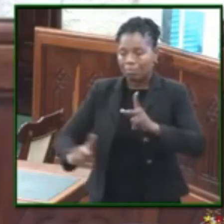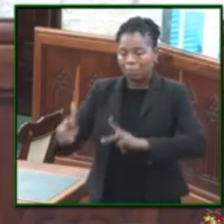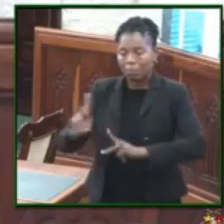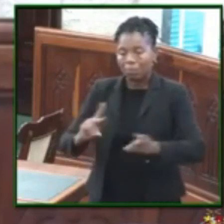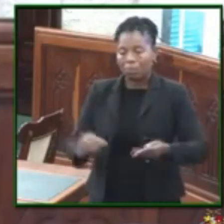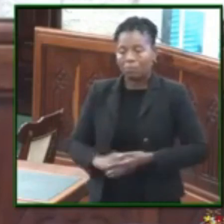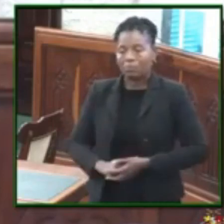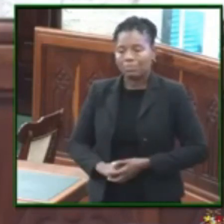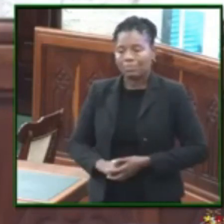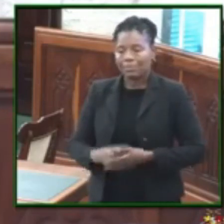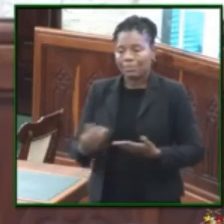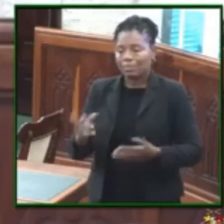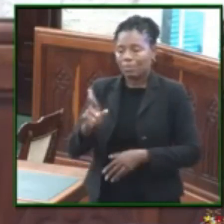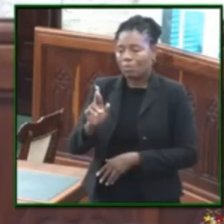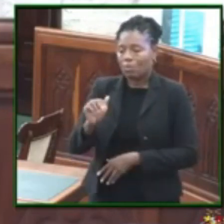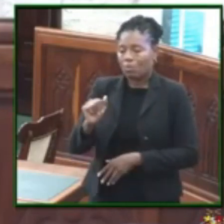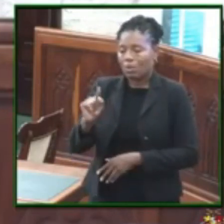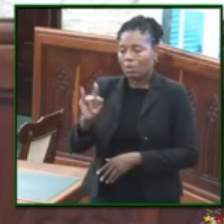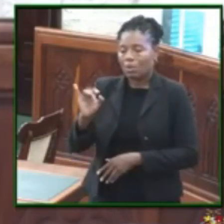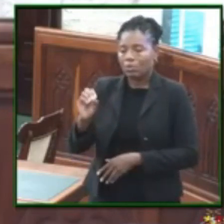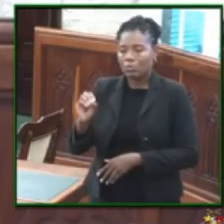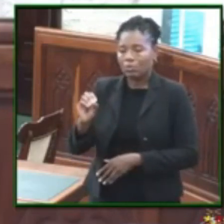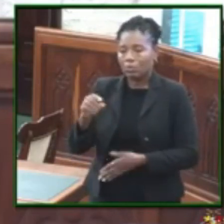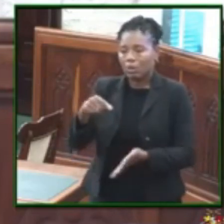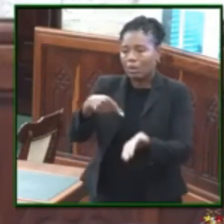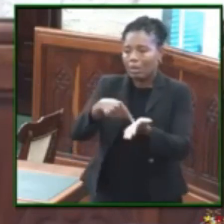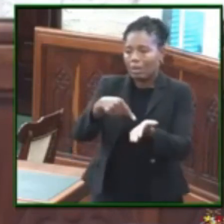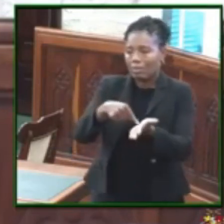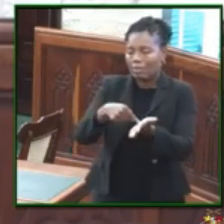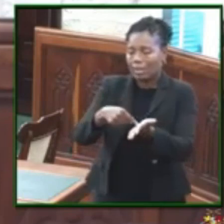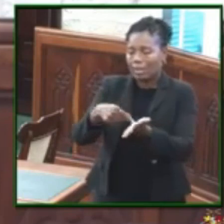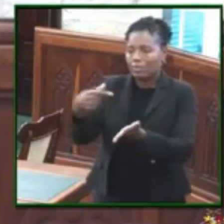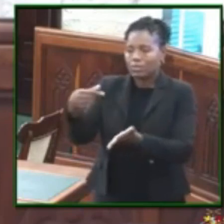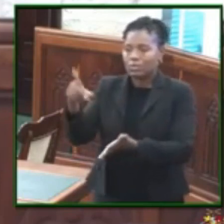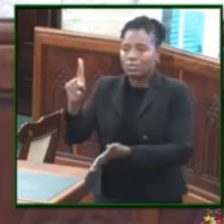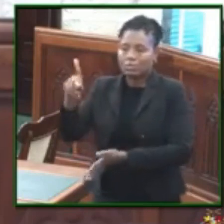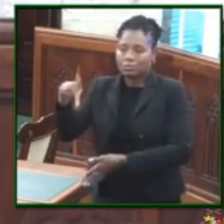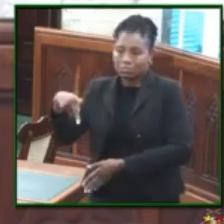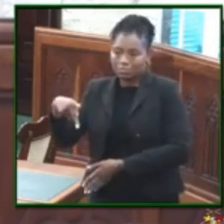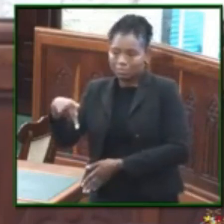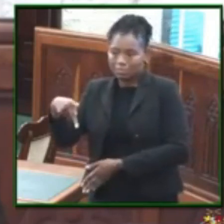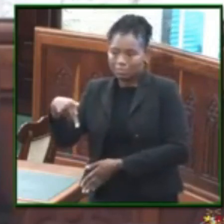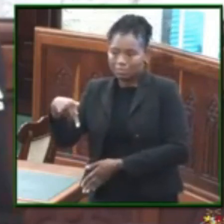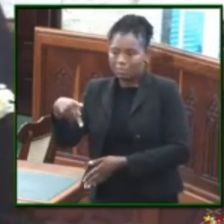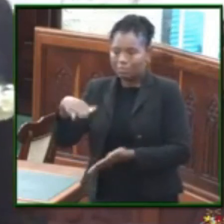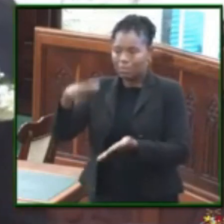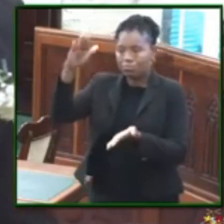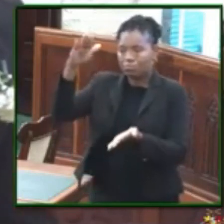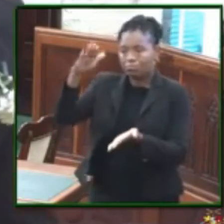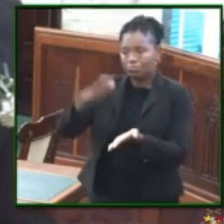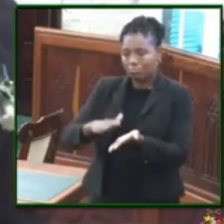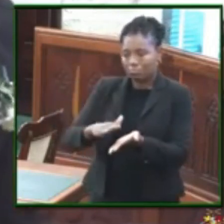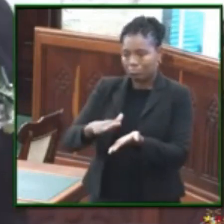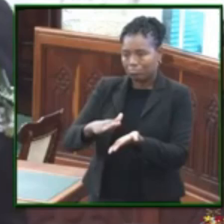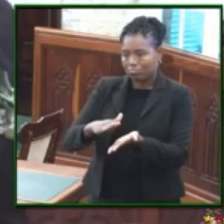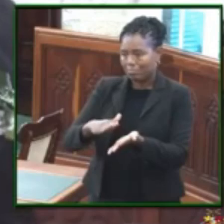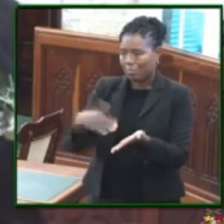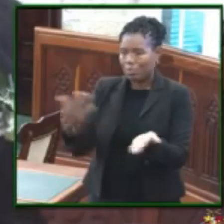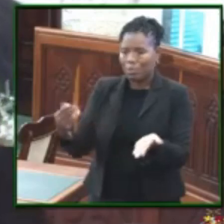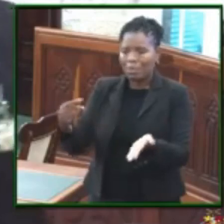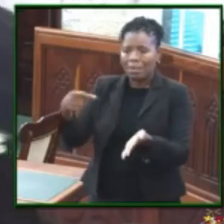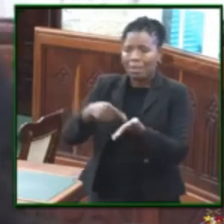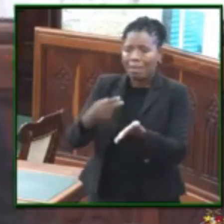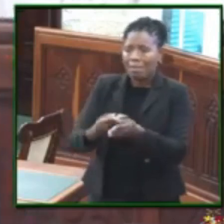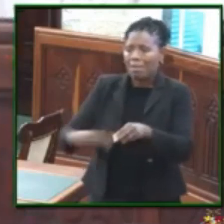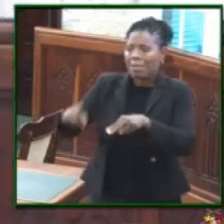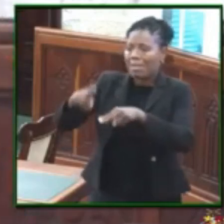and tell them that the ratio of debt to gross domestic product is falling. We are increasing our